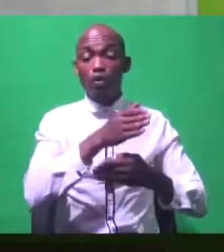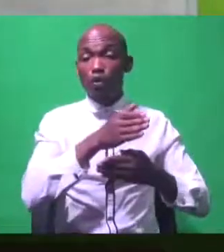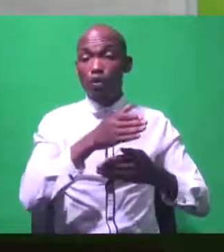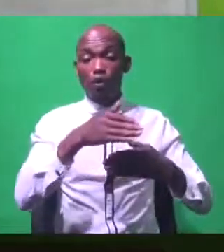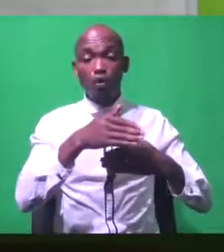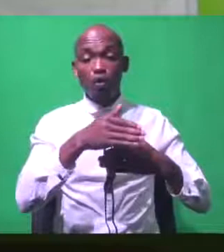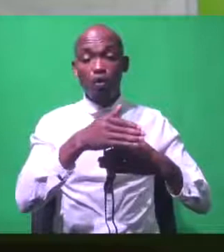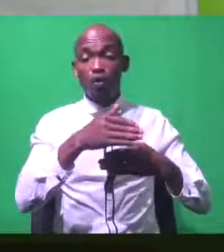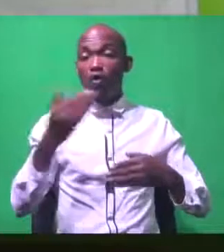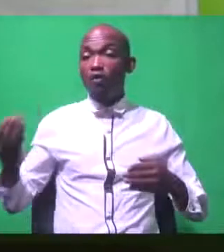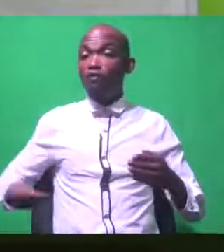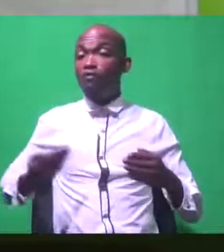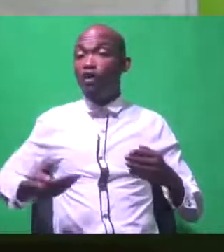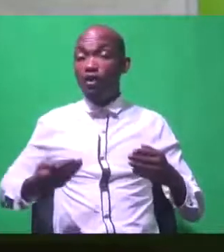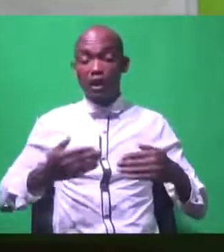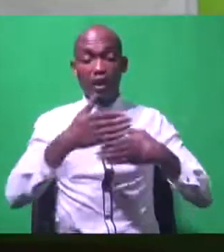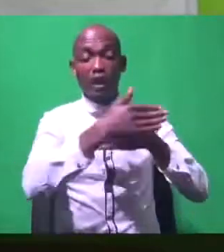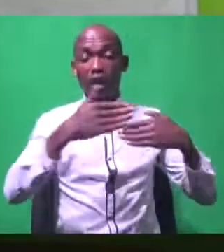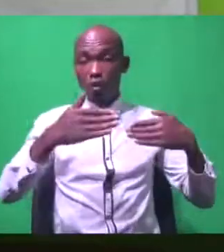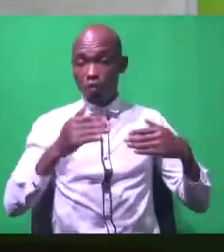It was taught